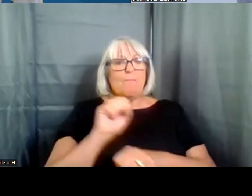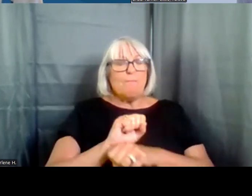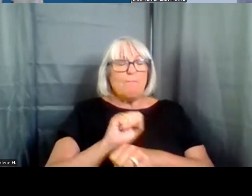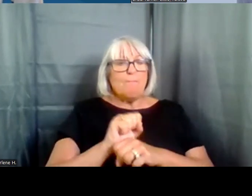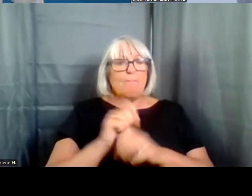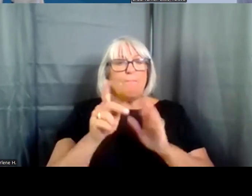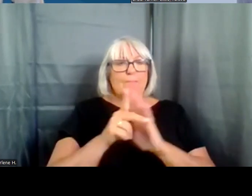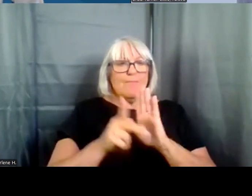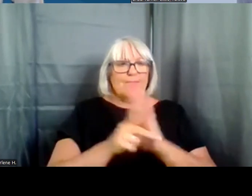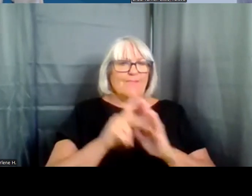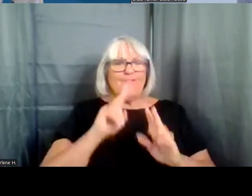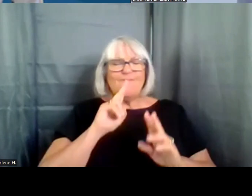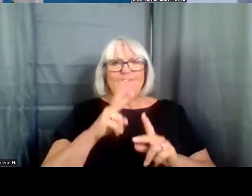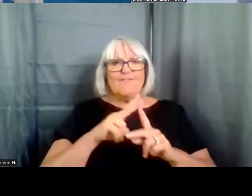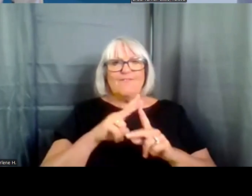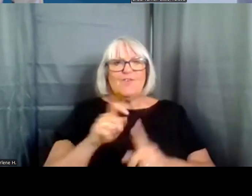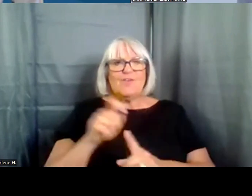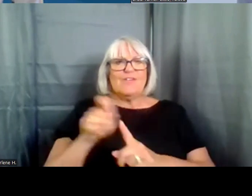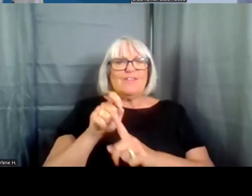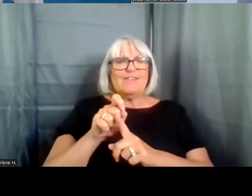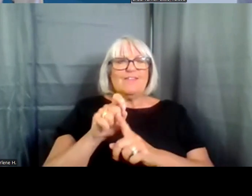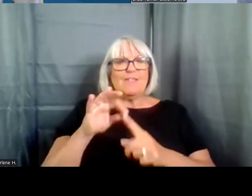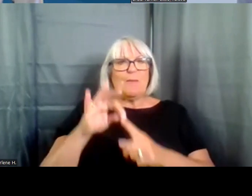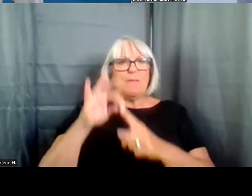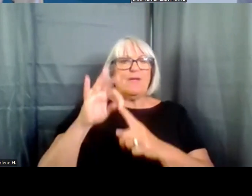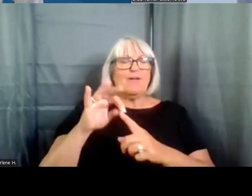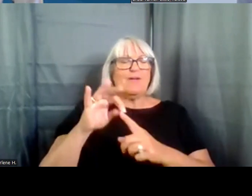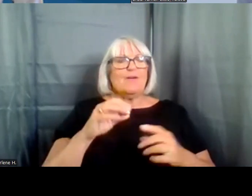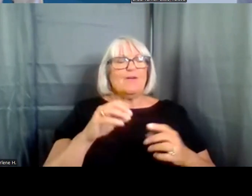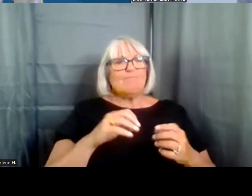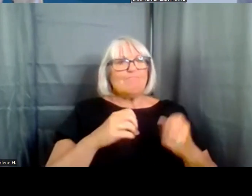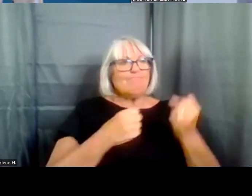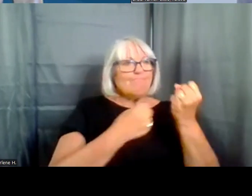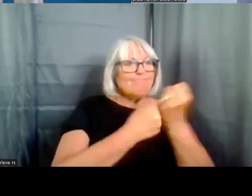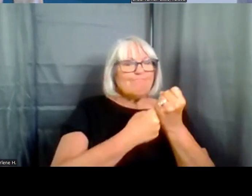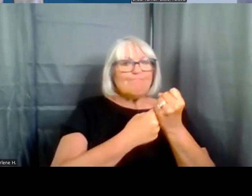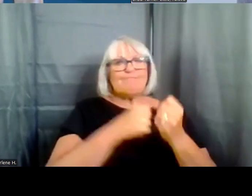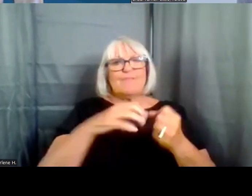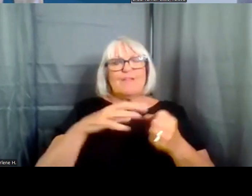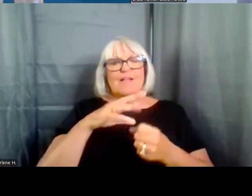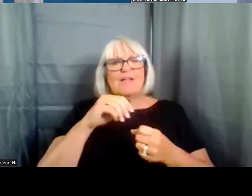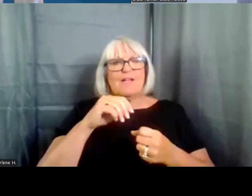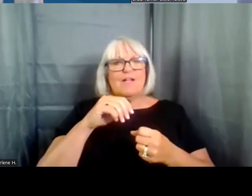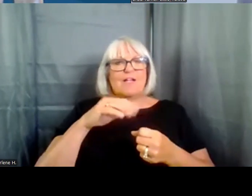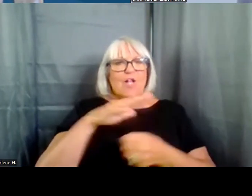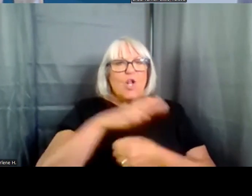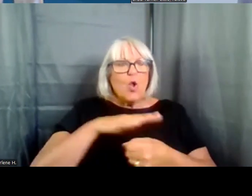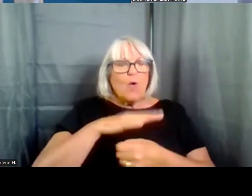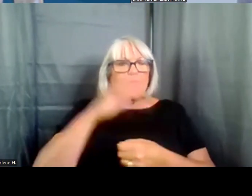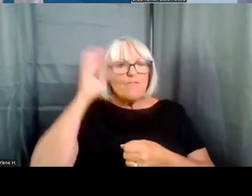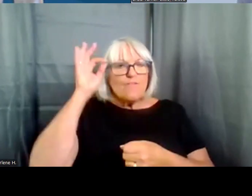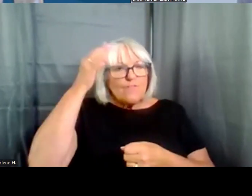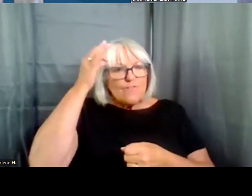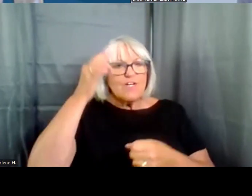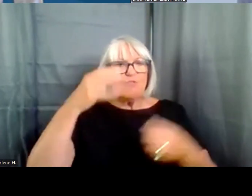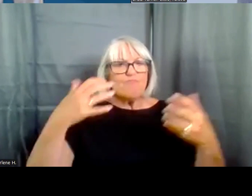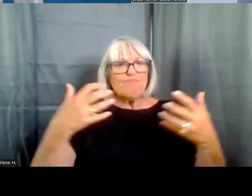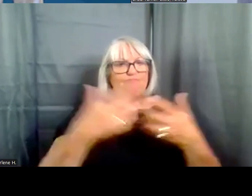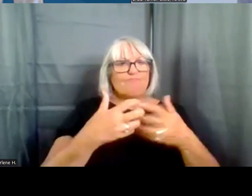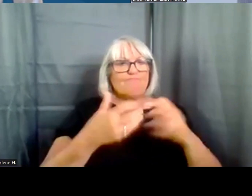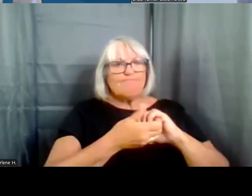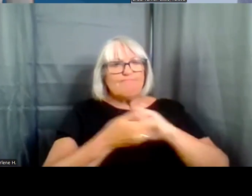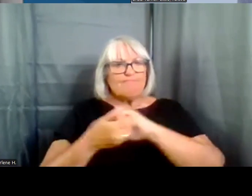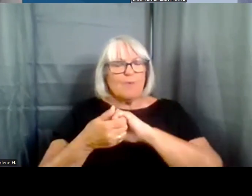collaboration that supports state and local governments to help them develop policies and implement inclusive policies and